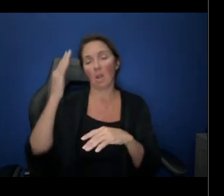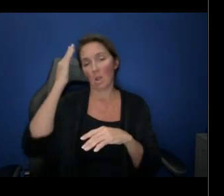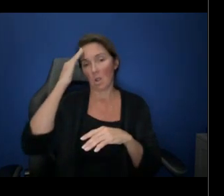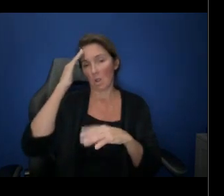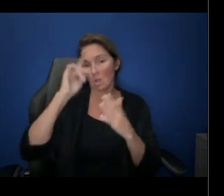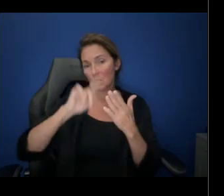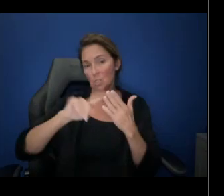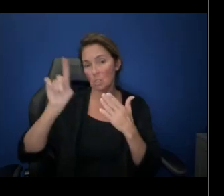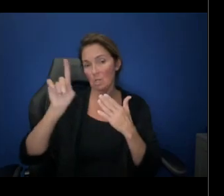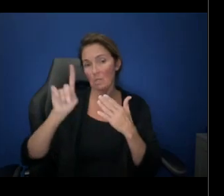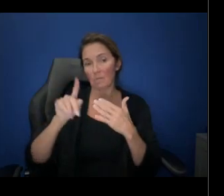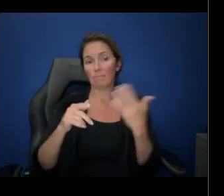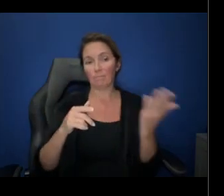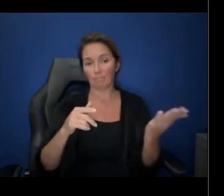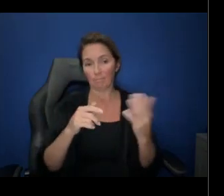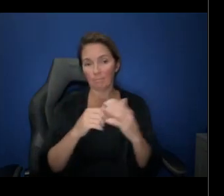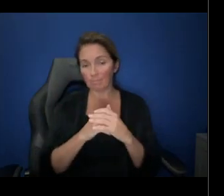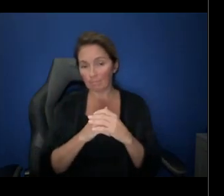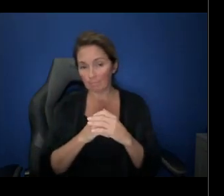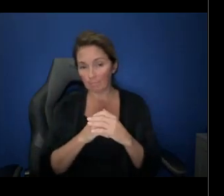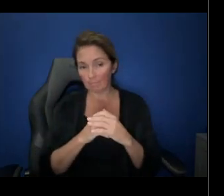check. Michael.